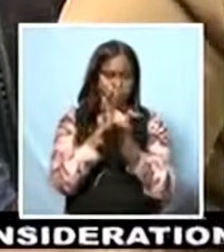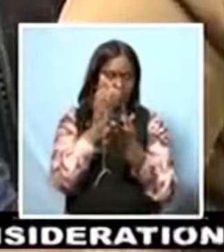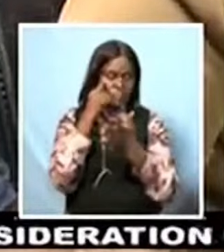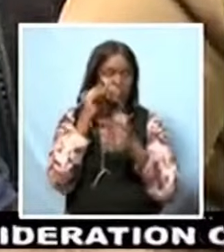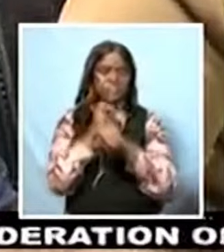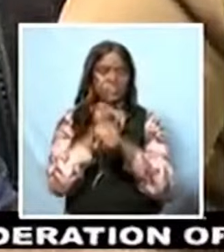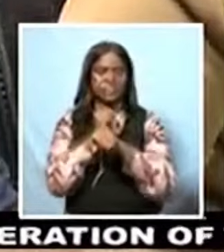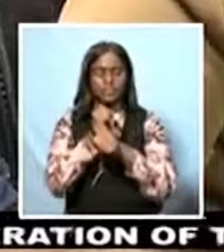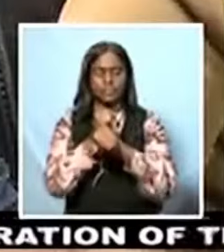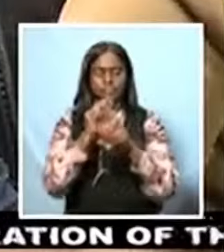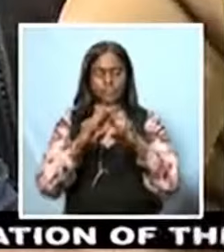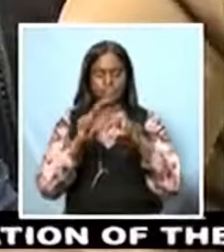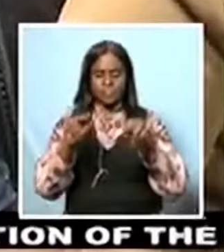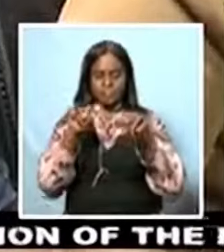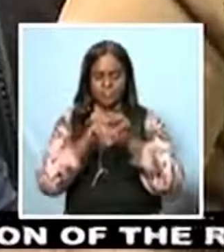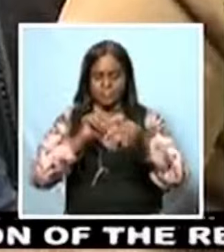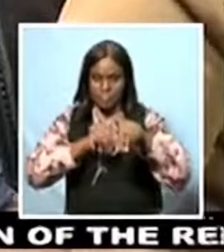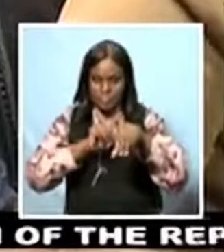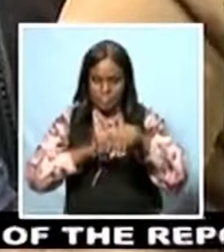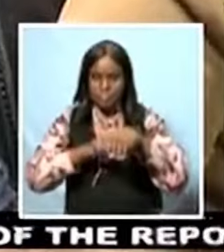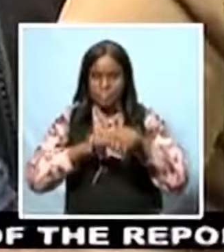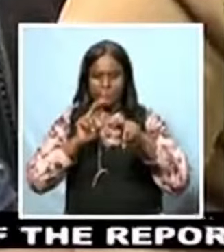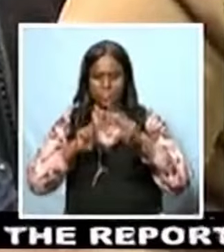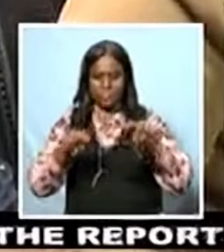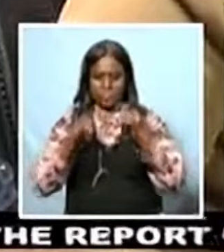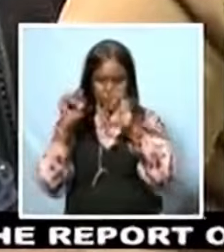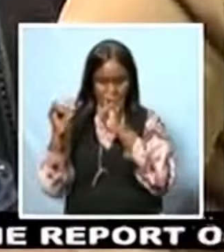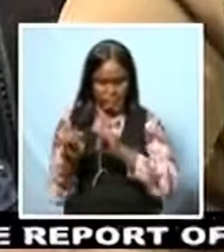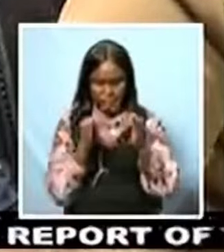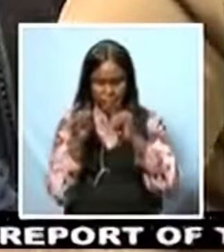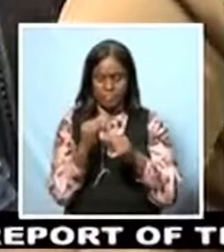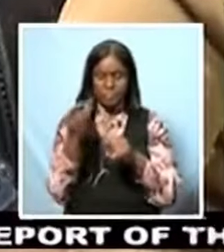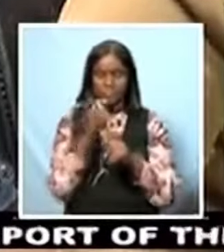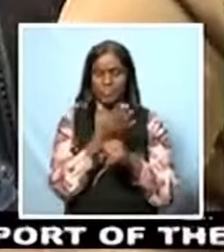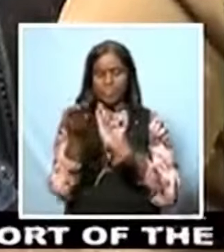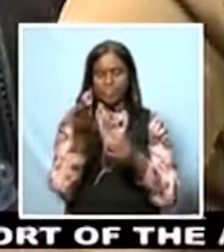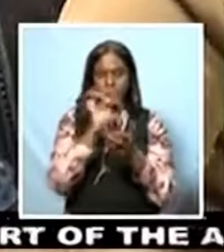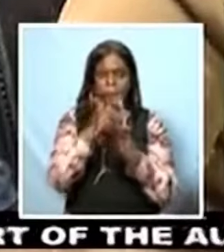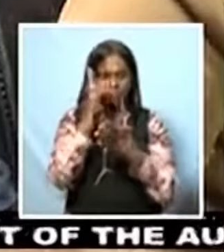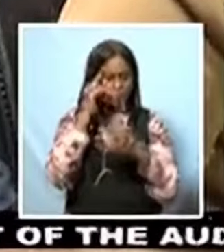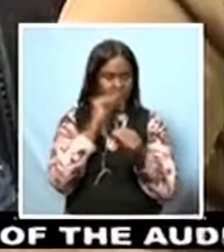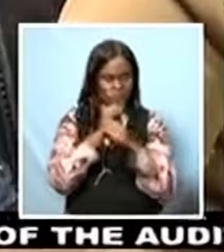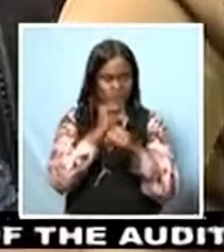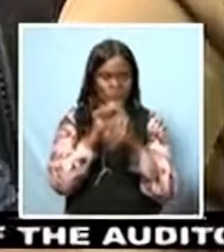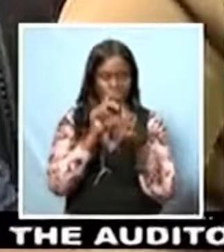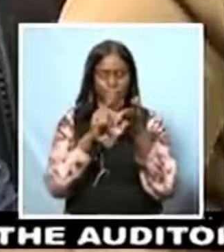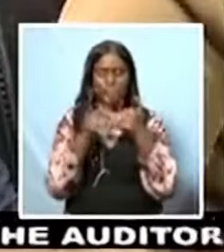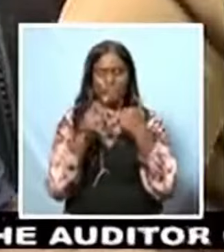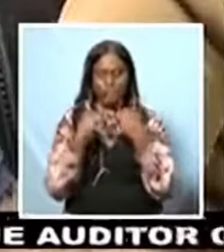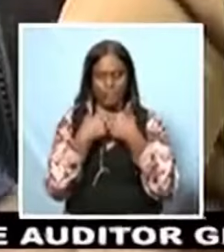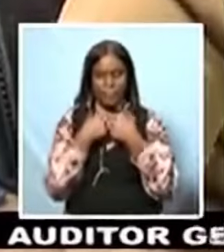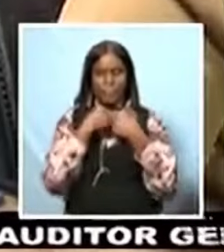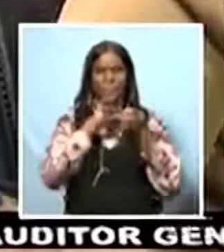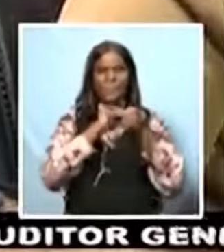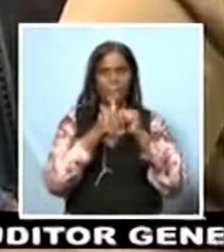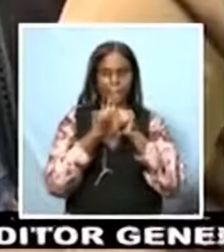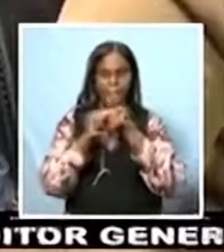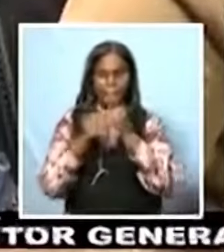Chair, in the initial stage, Chair, the implementation of Catch for Work program, we had some teething problems,